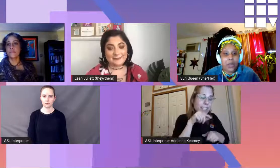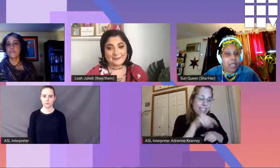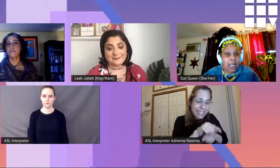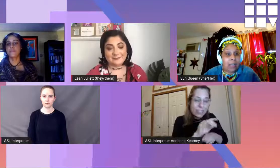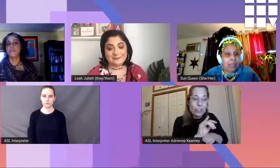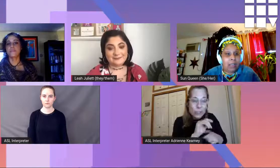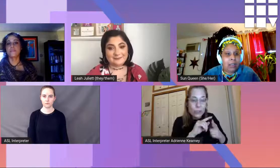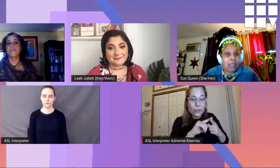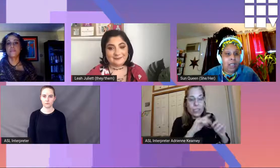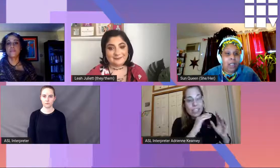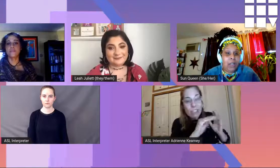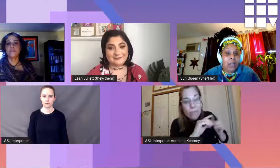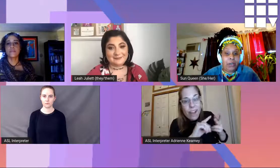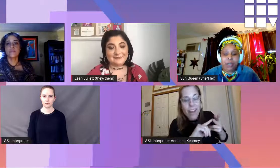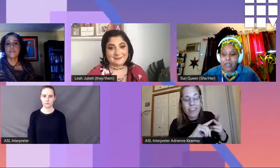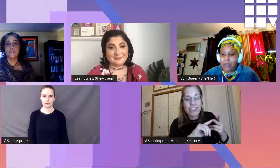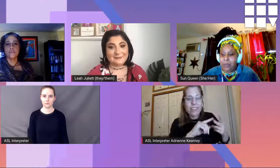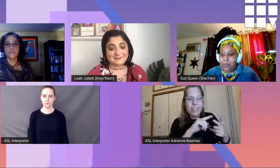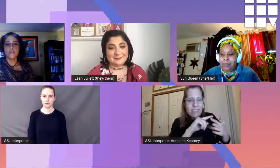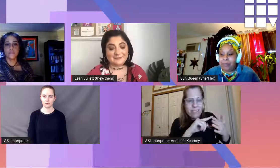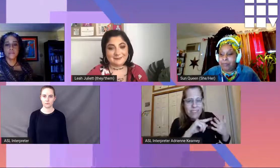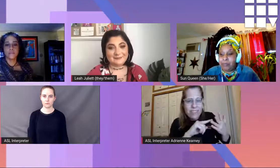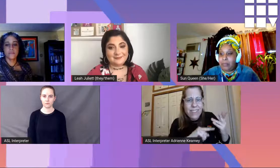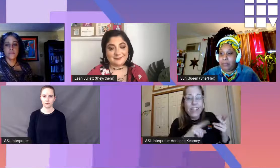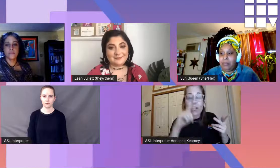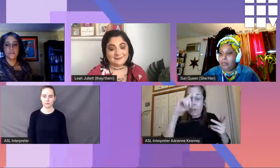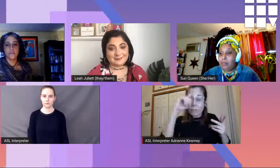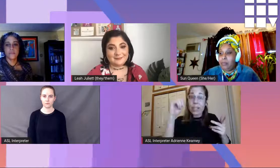an organizer. So